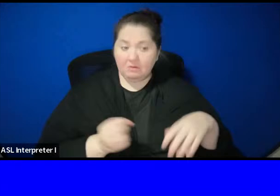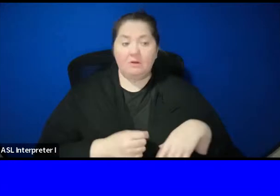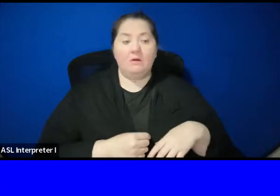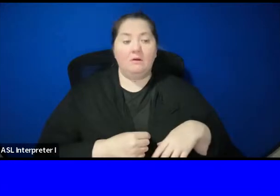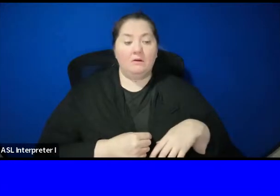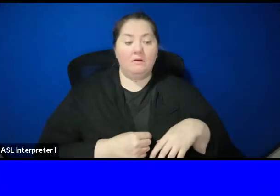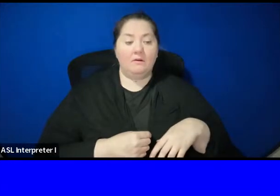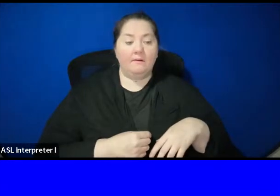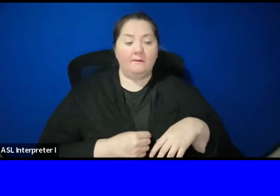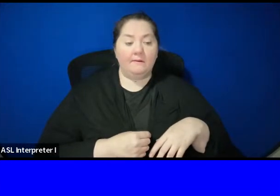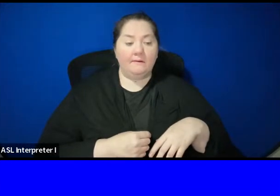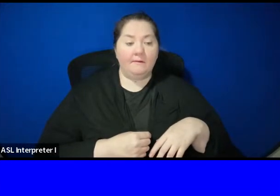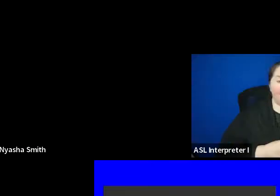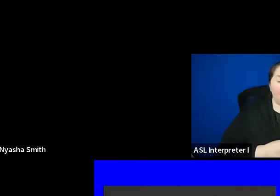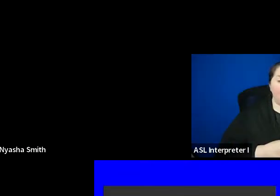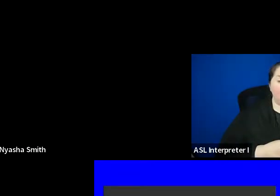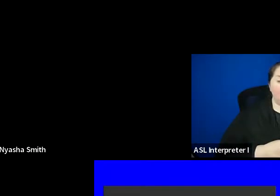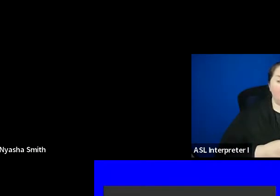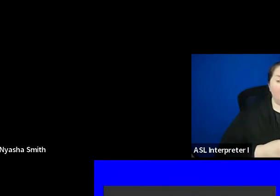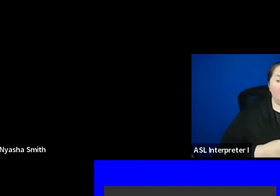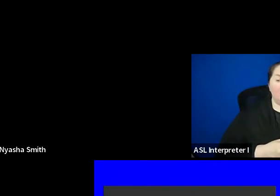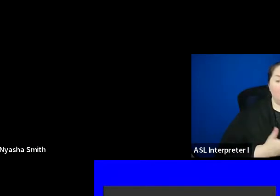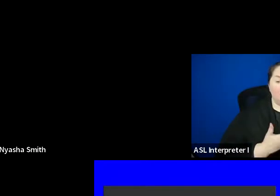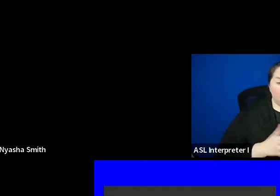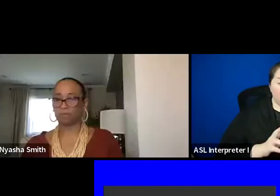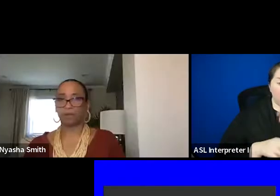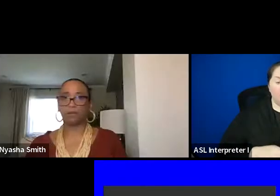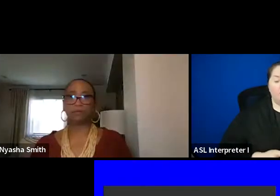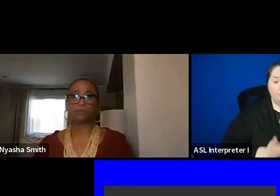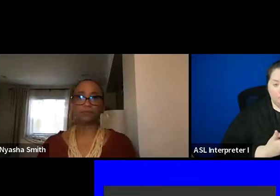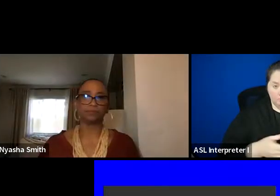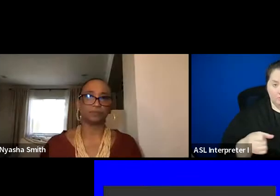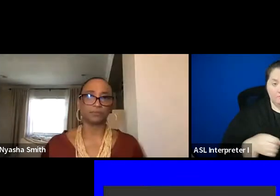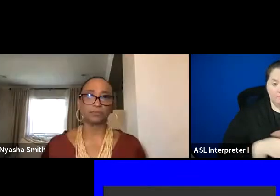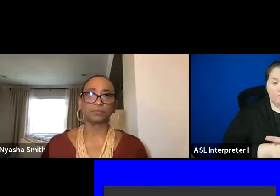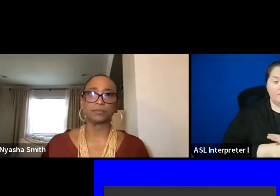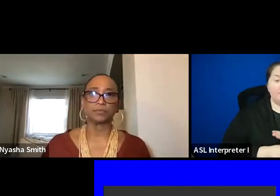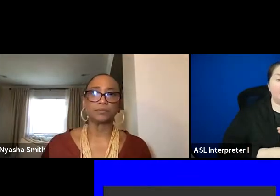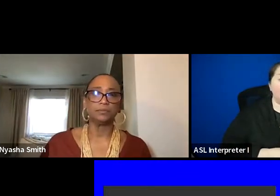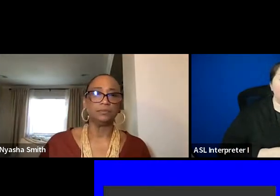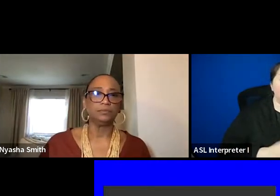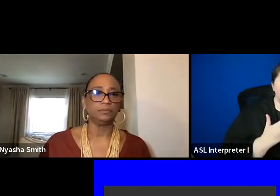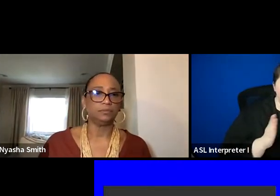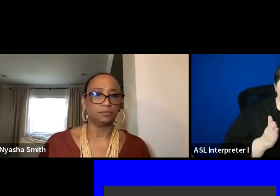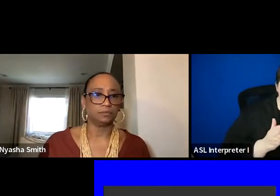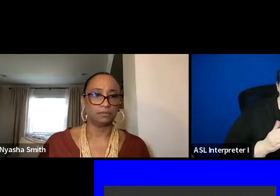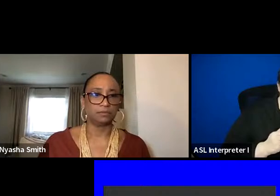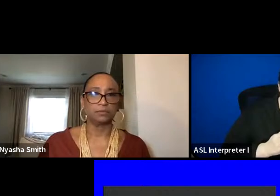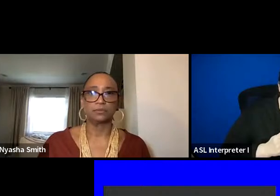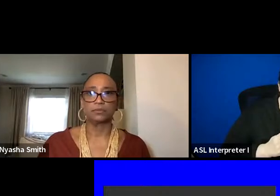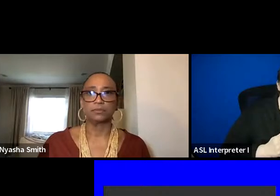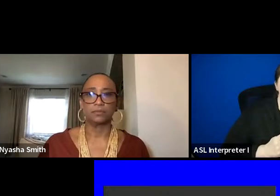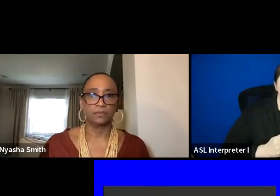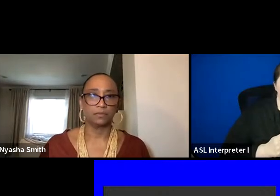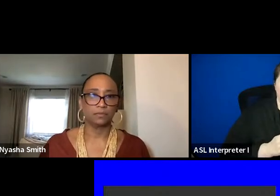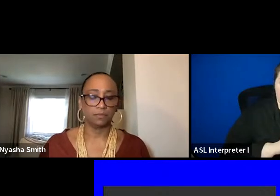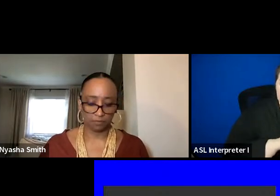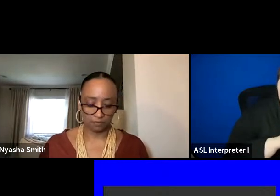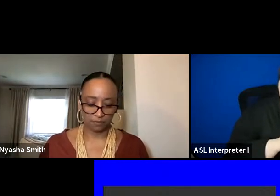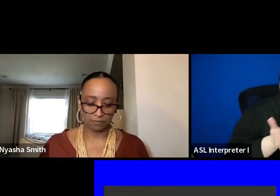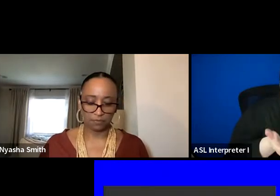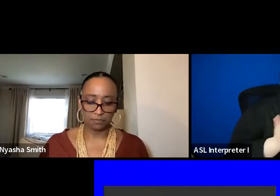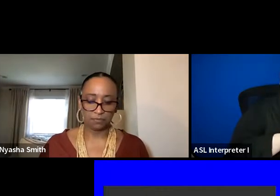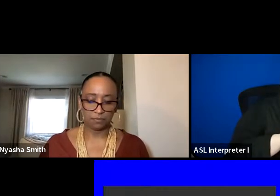votes. The print and report are approved unanimously. Madam General Counsel, is the measure legally and technically sufficient